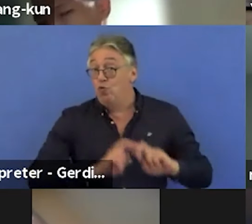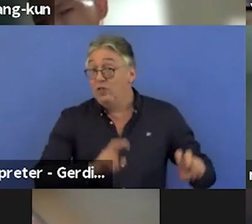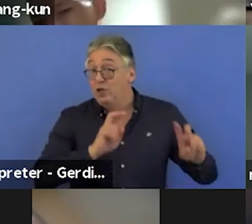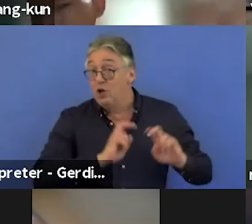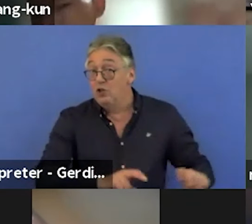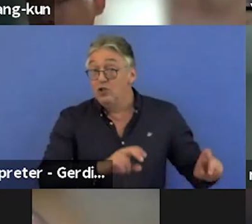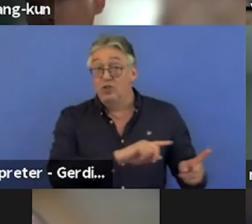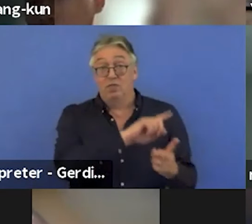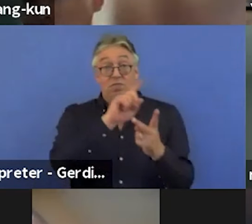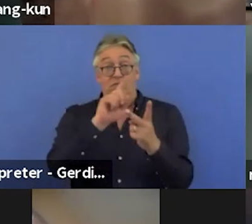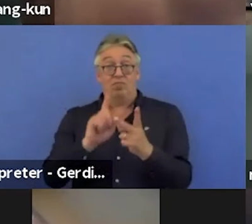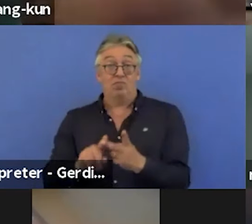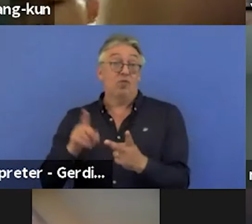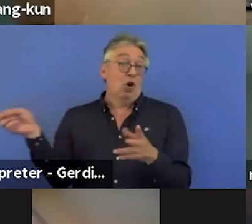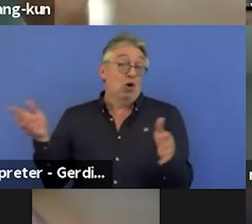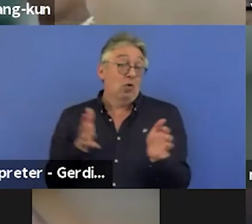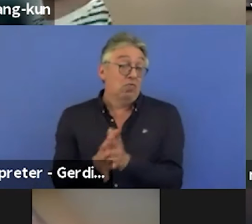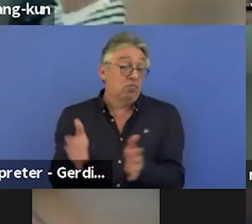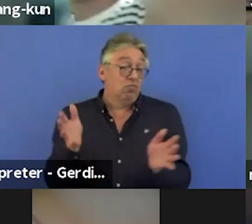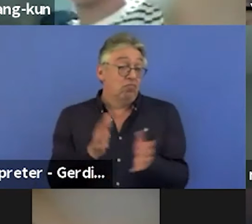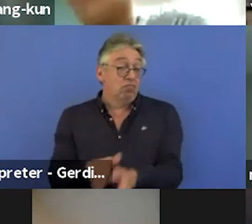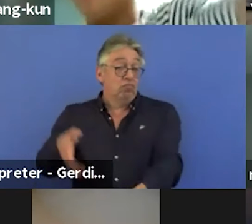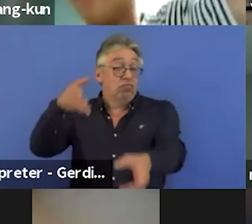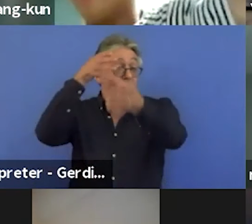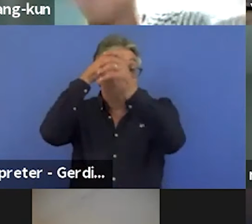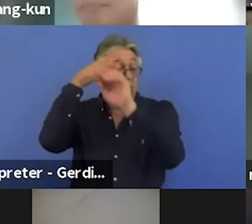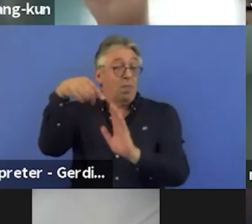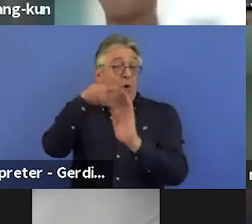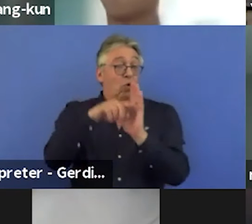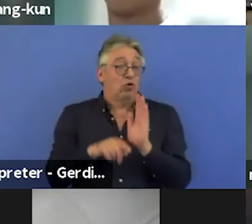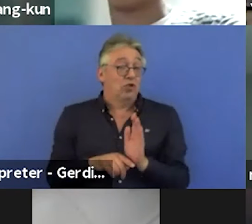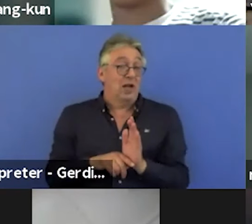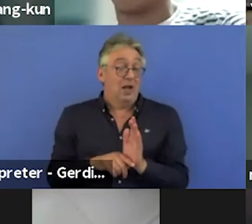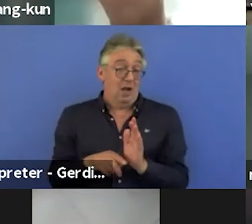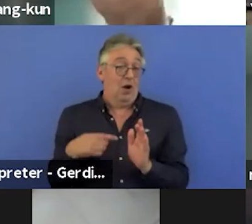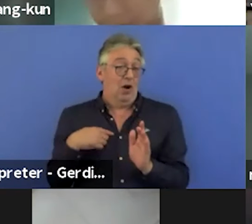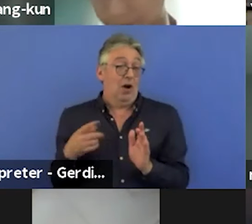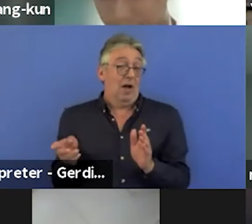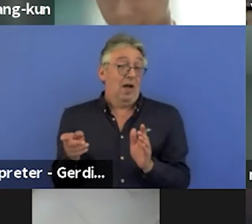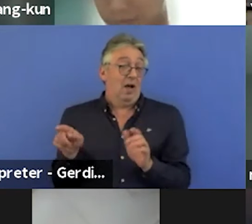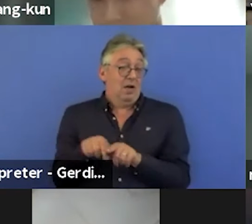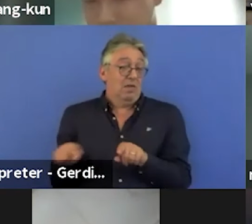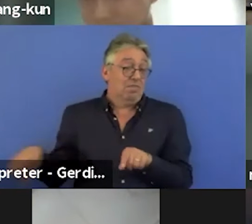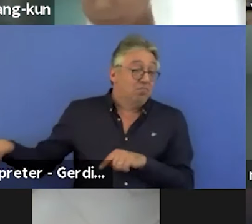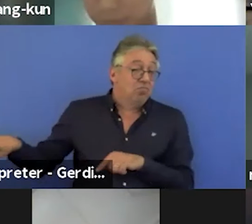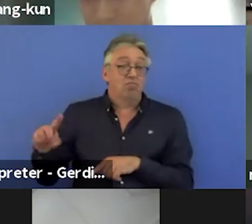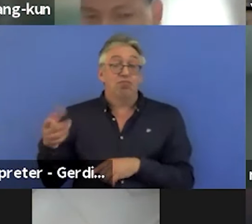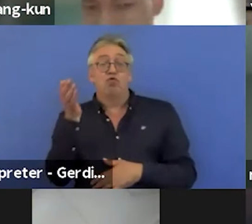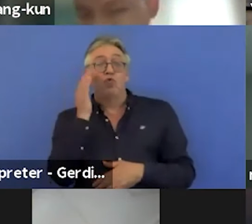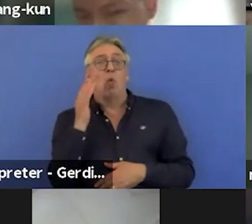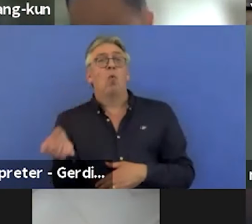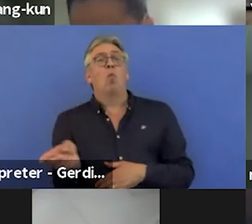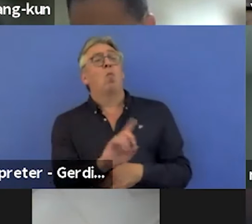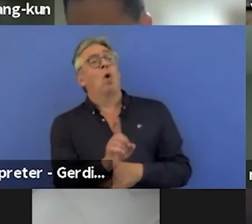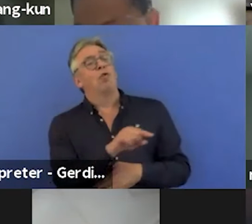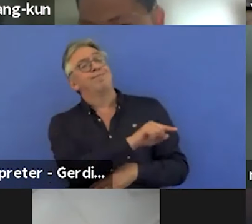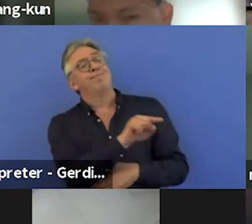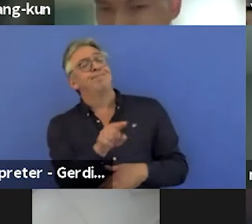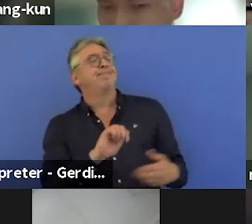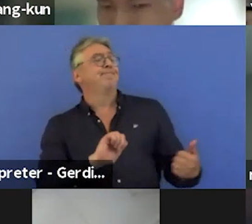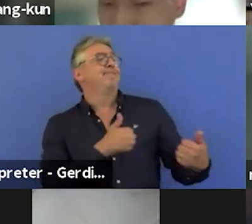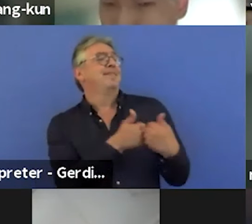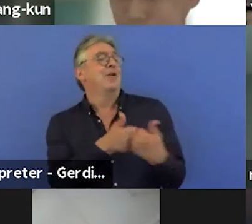on policy with people who've got deep experience on what's working and what the challenges are. Okay? We'll be